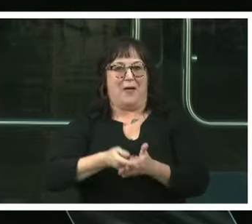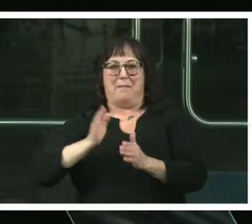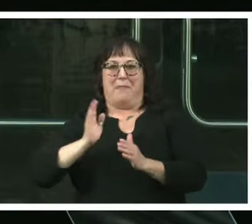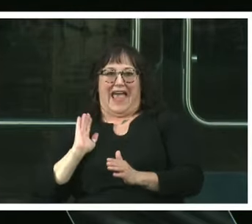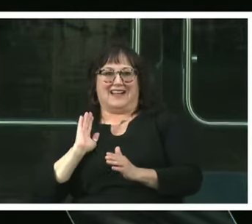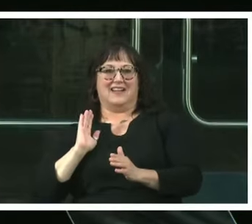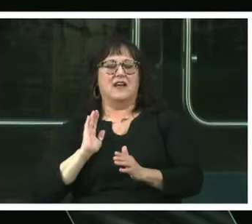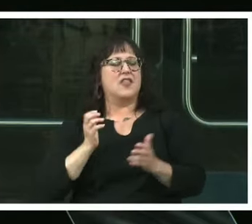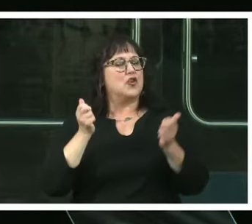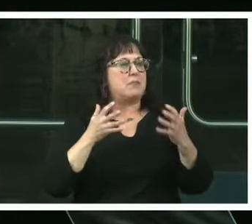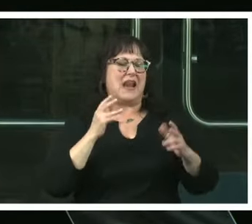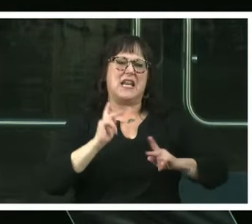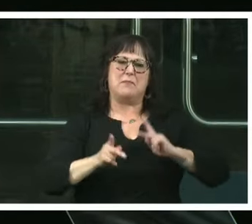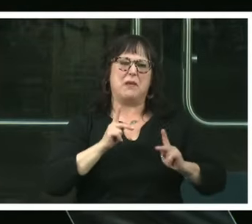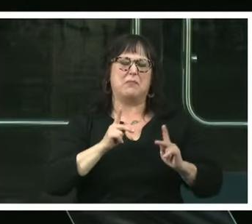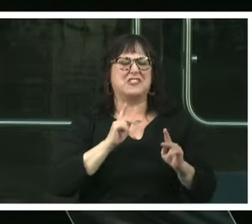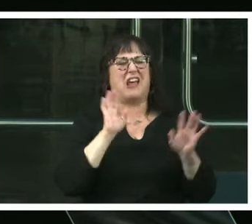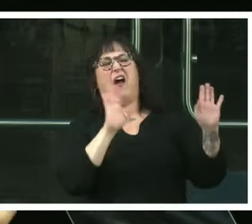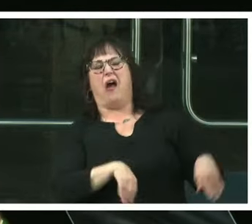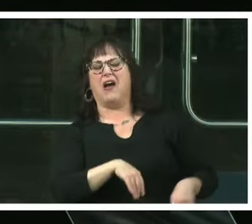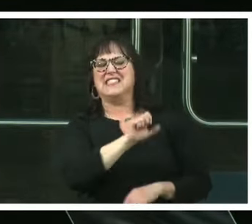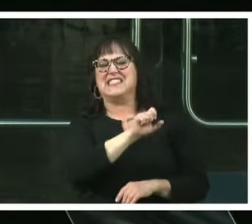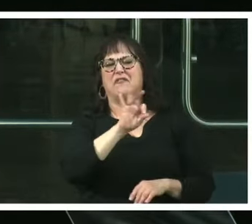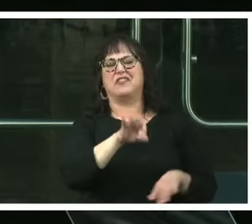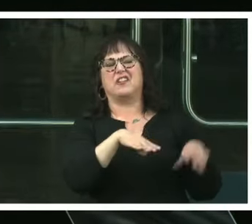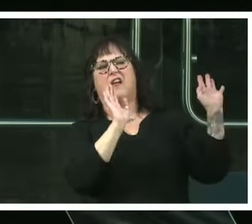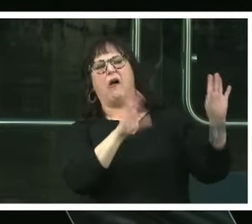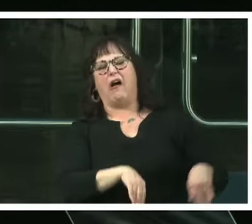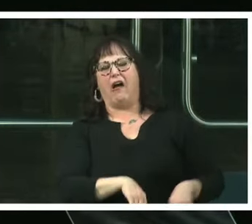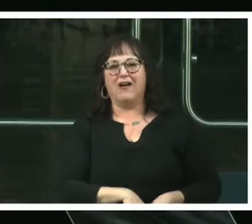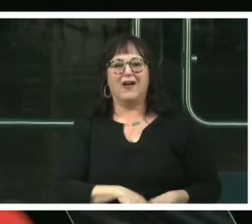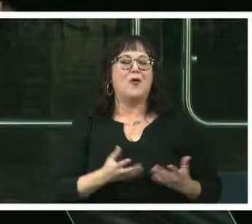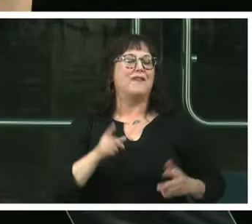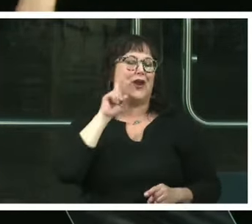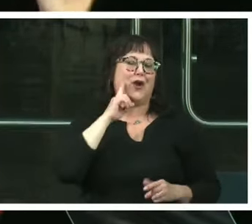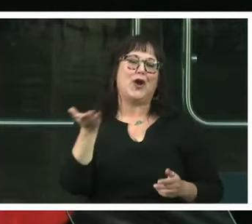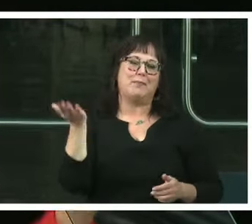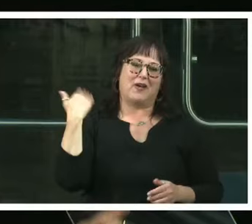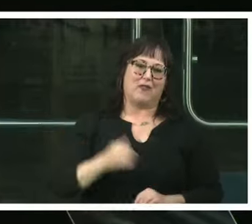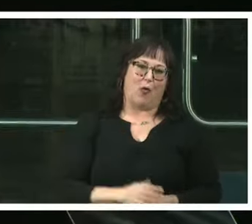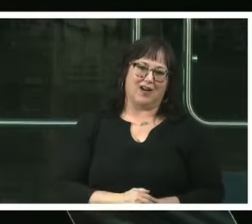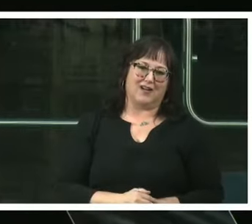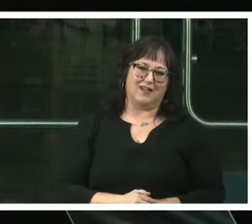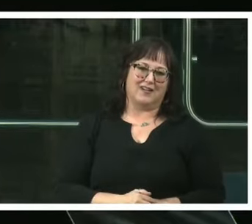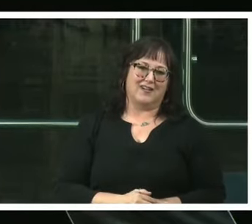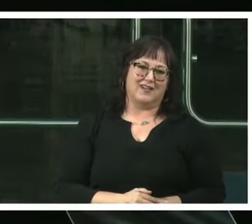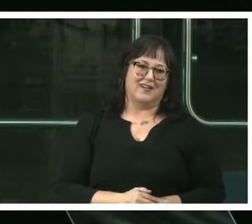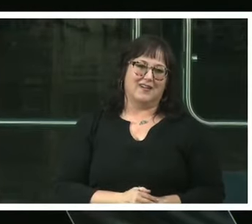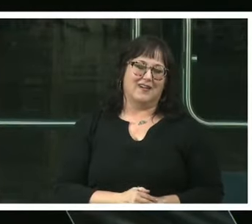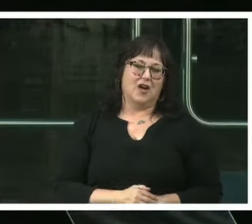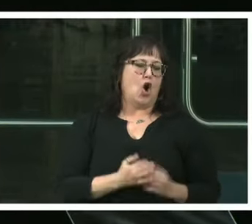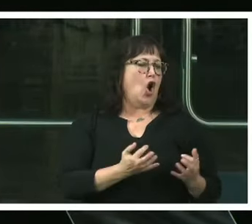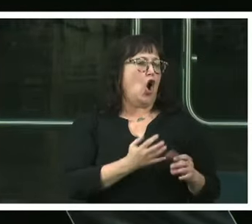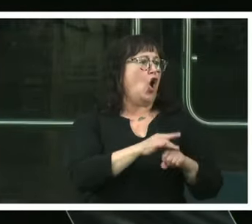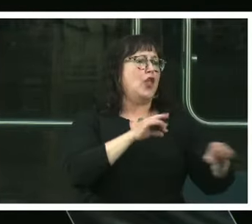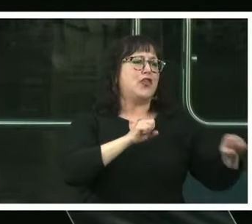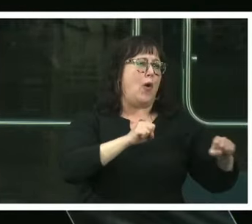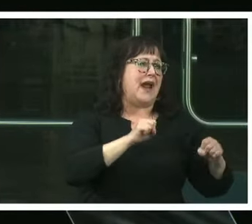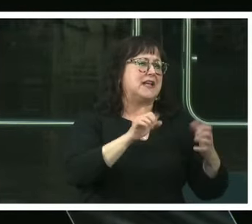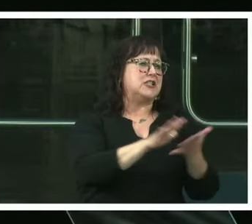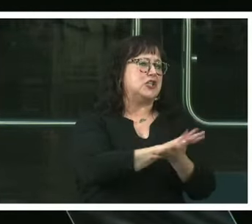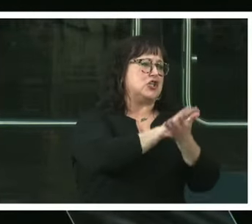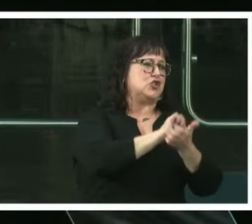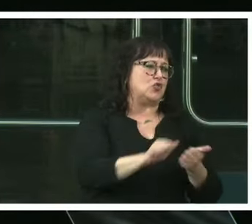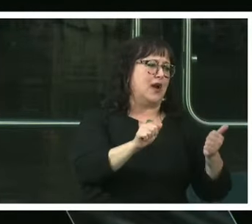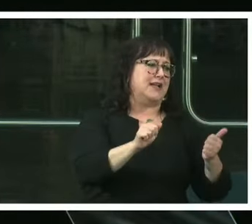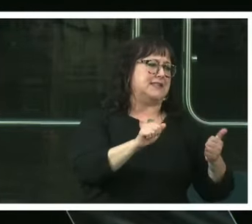San Francisco out. Of course, we heard it all before. Earthquake destroys city. Summer of love becomes